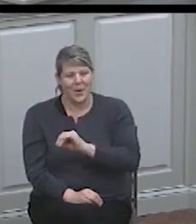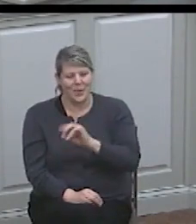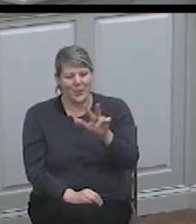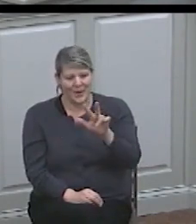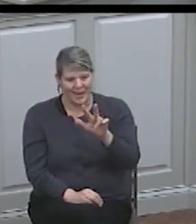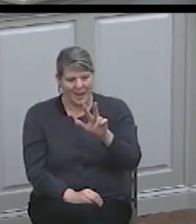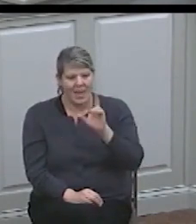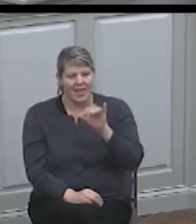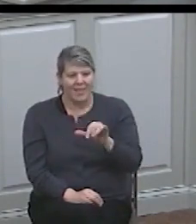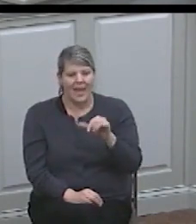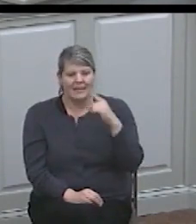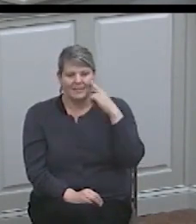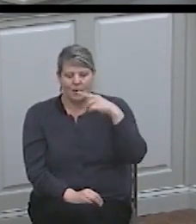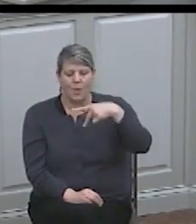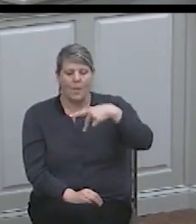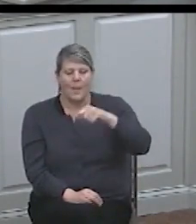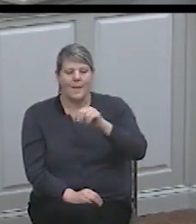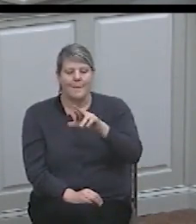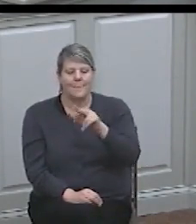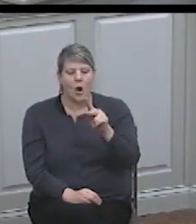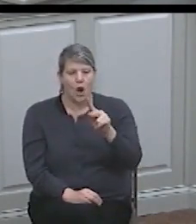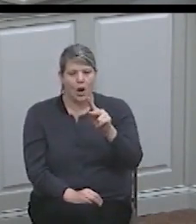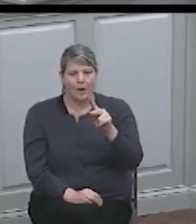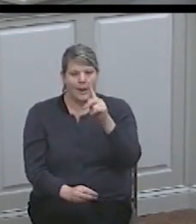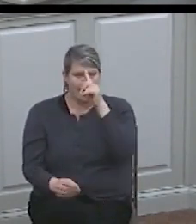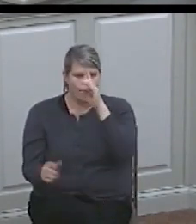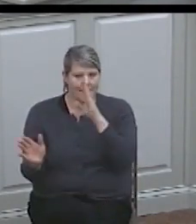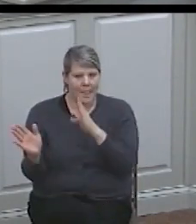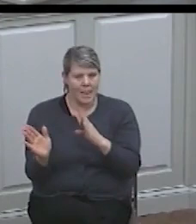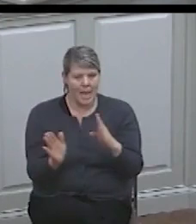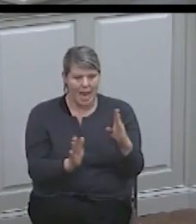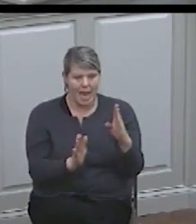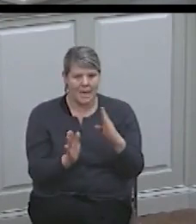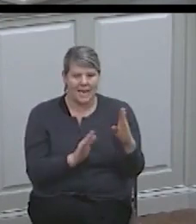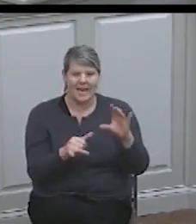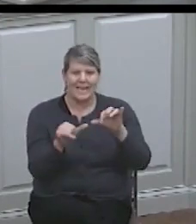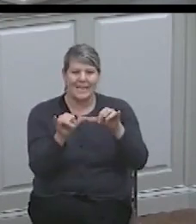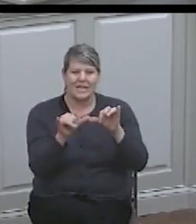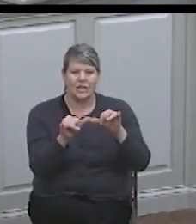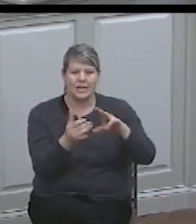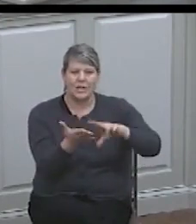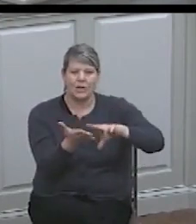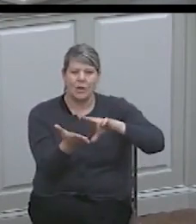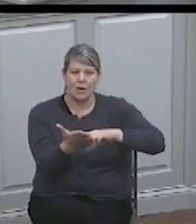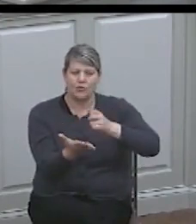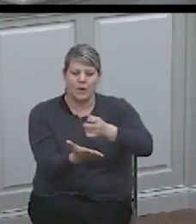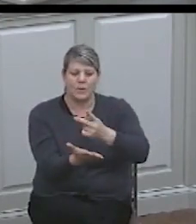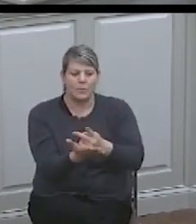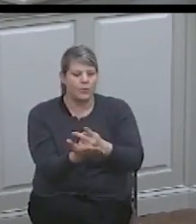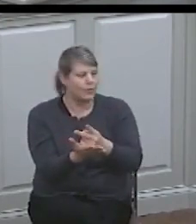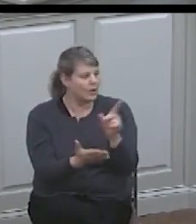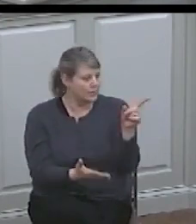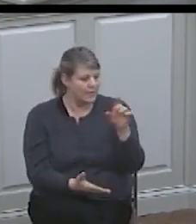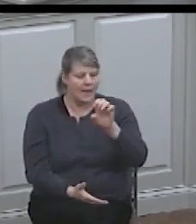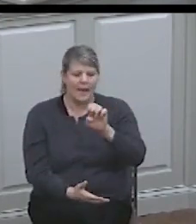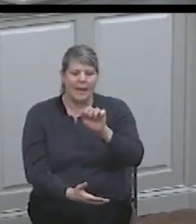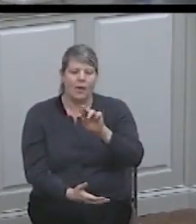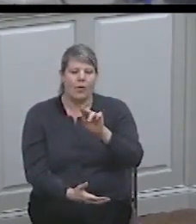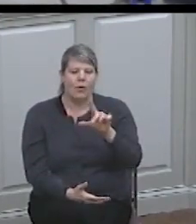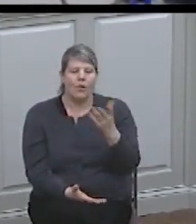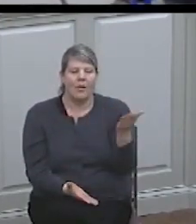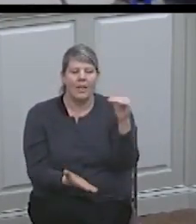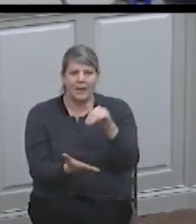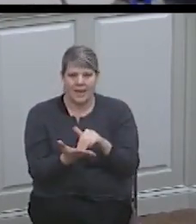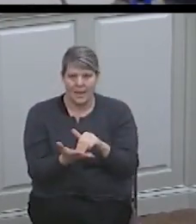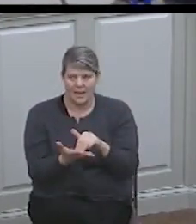2017-03-2703, this is the Park Master Plan Engineer Contract Approval. Again, Mr. Coffey, the floor is yours.